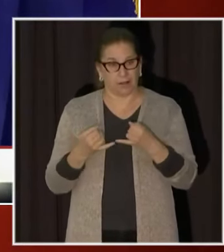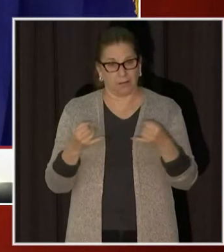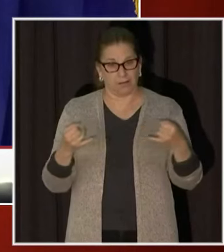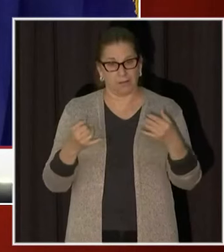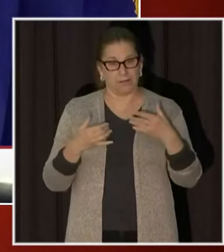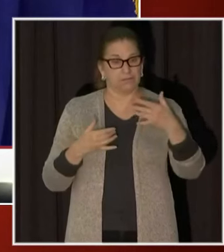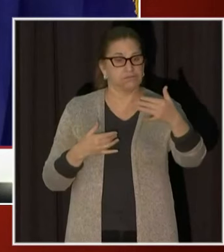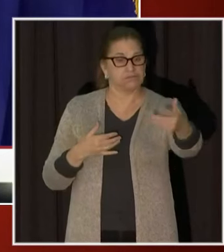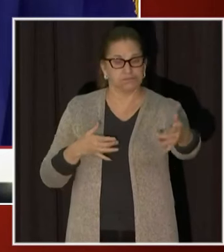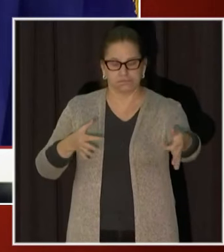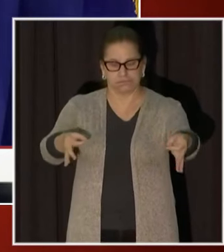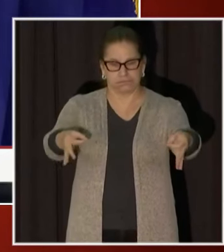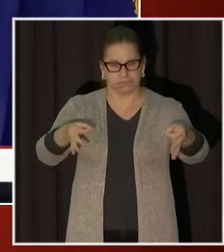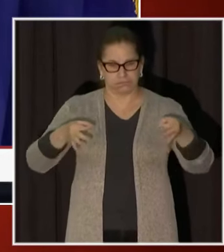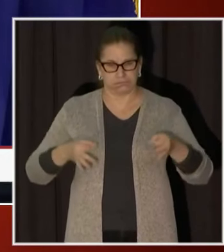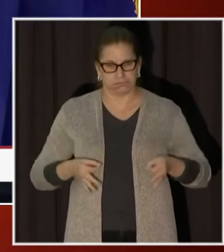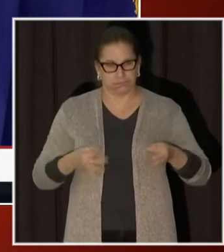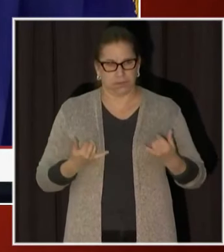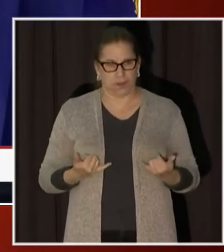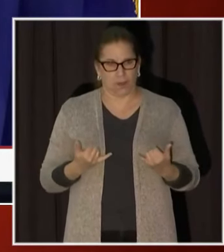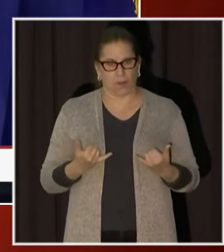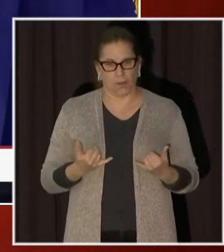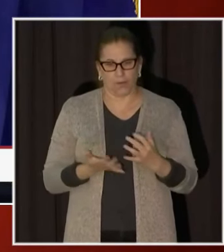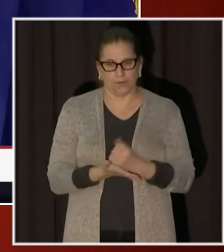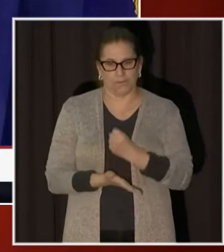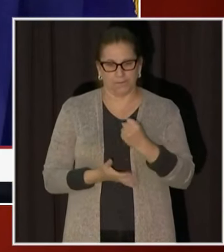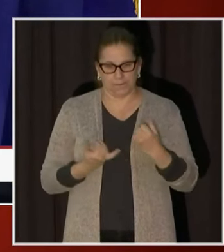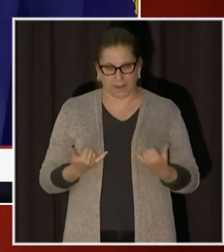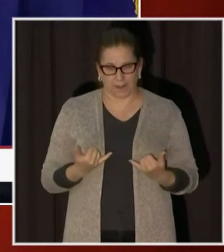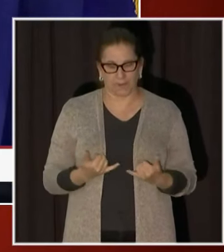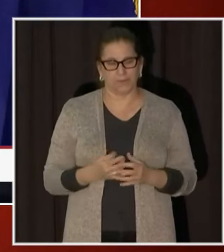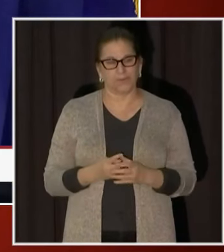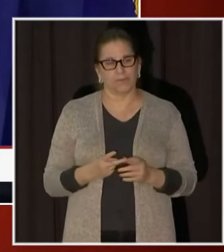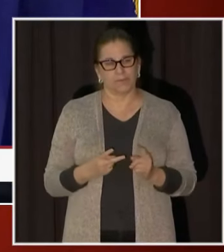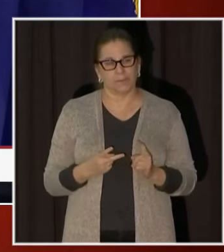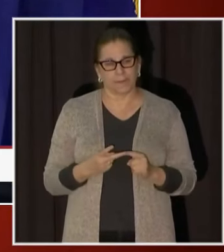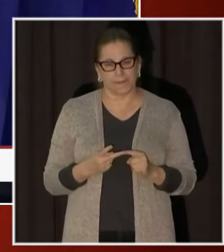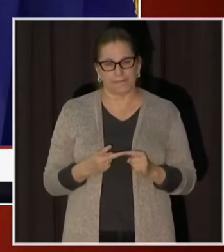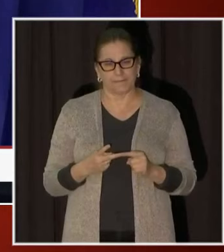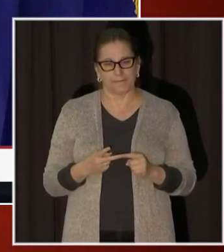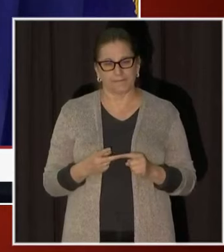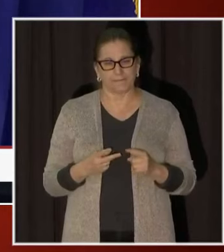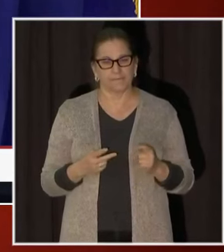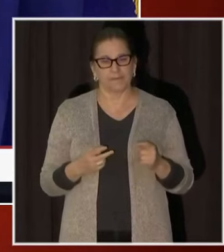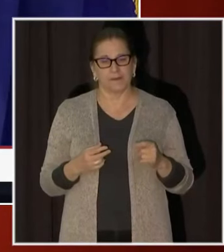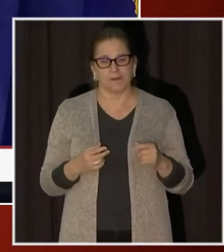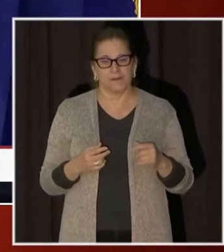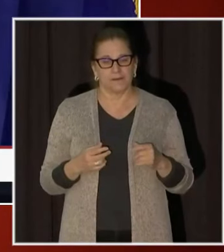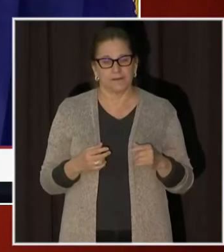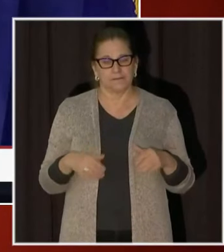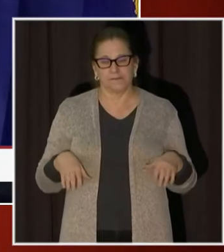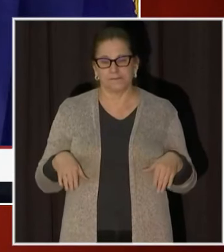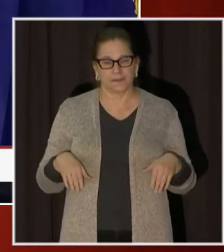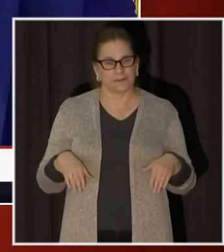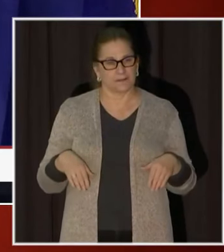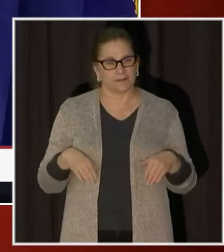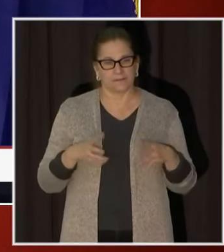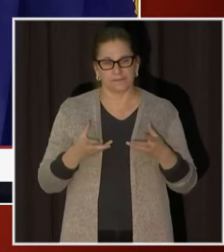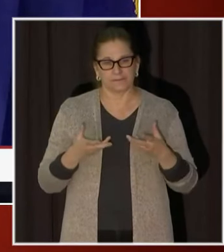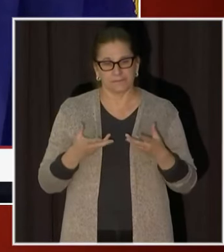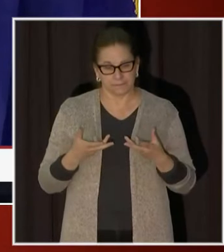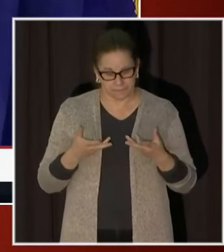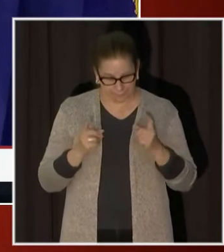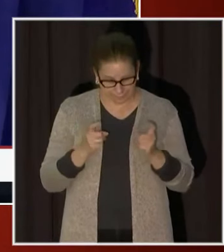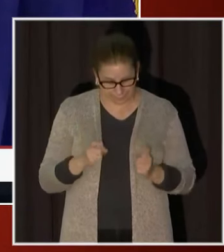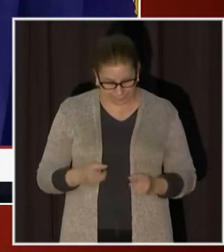transact business. But then also, we have not yet gone through committee markup processes, so